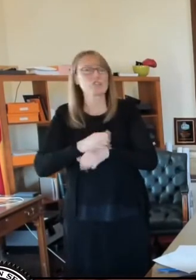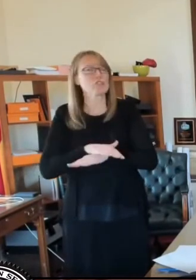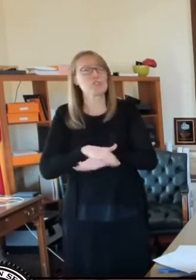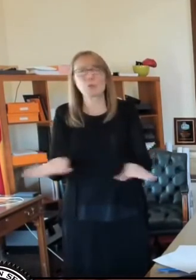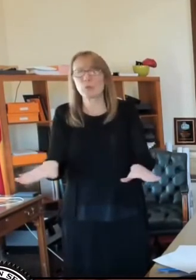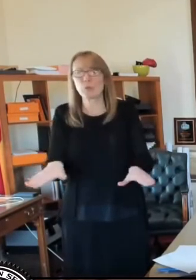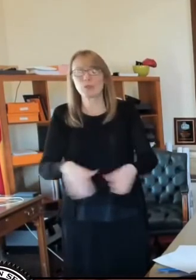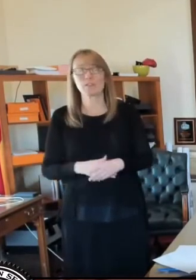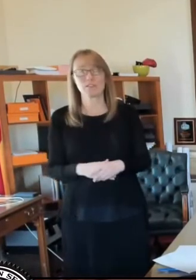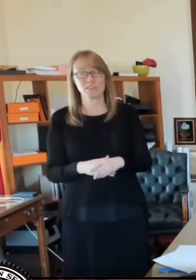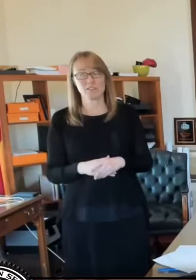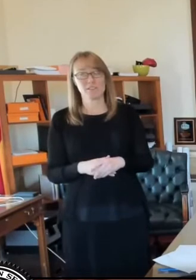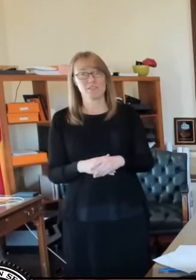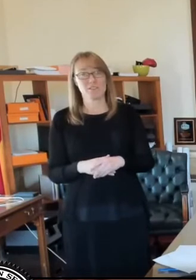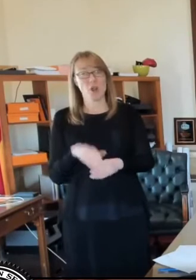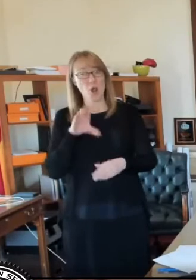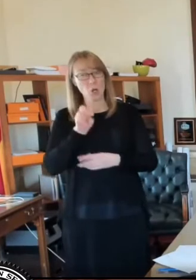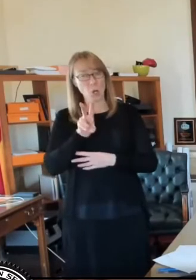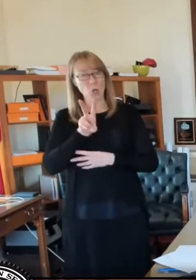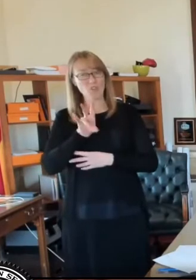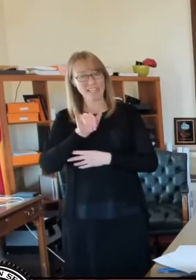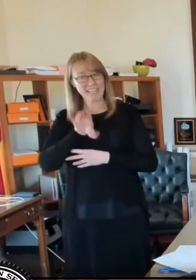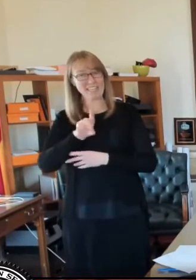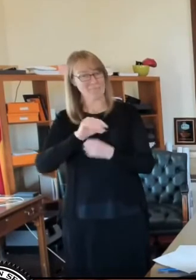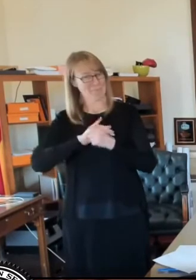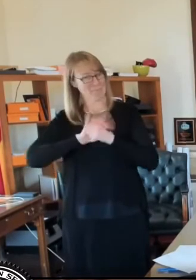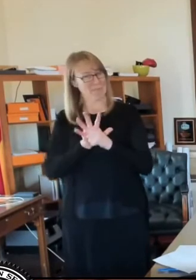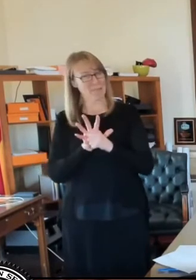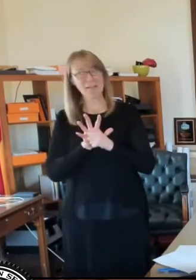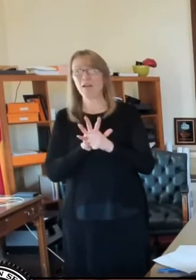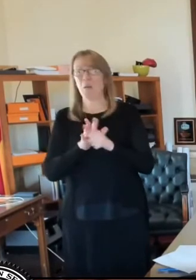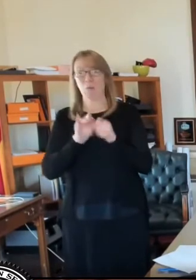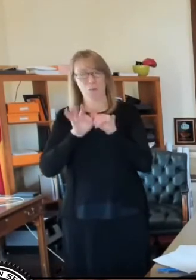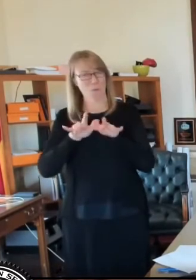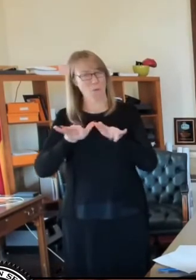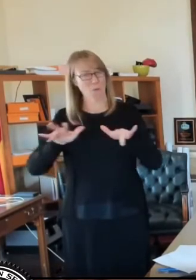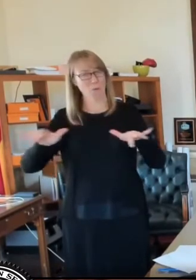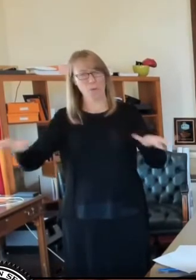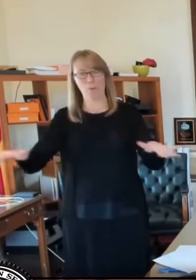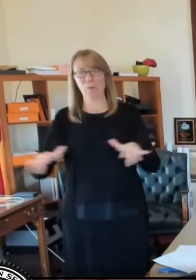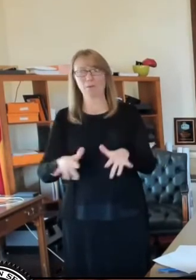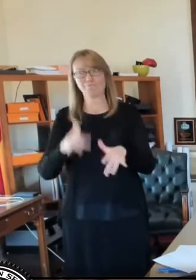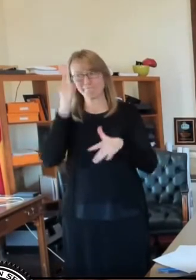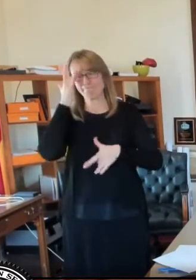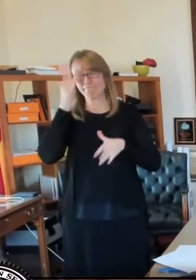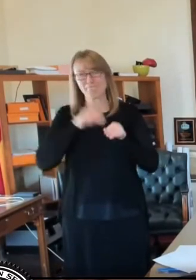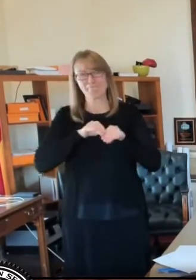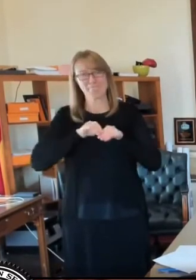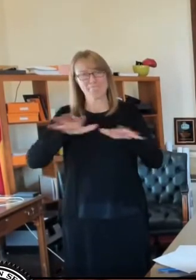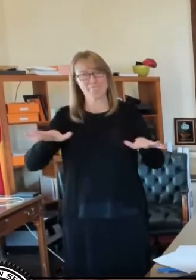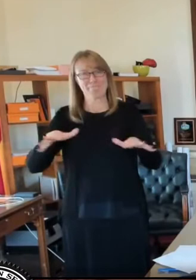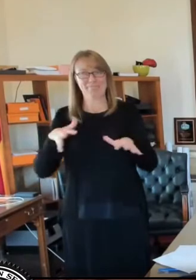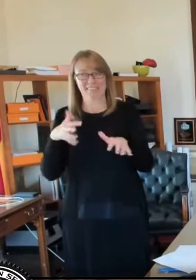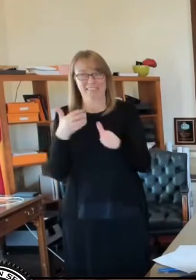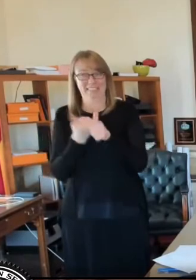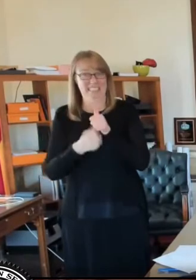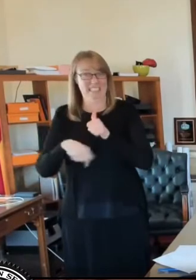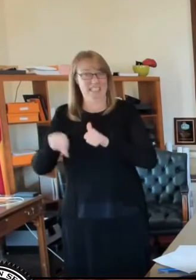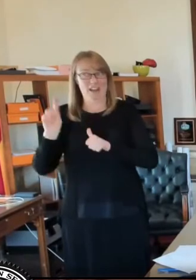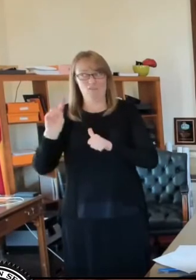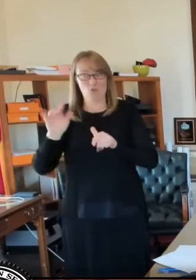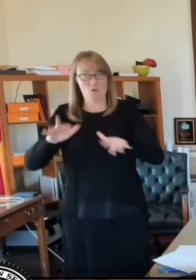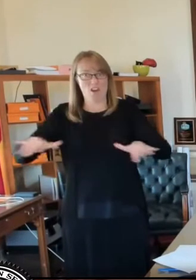our community that the community spread is everywhere. So we're asking people to